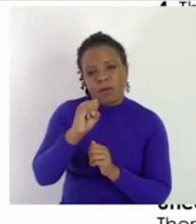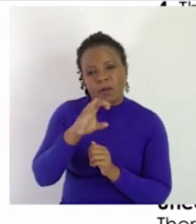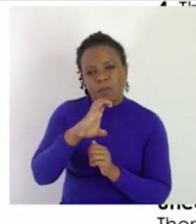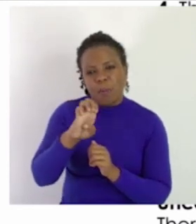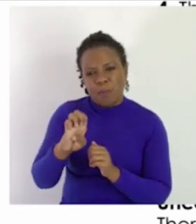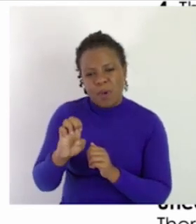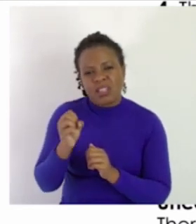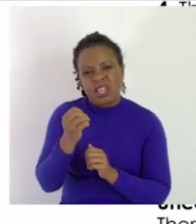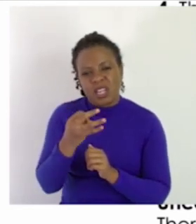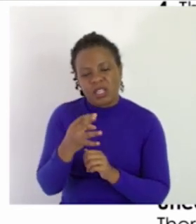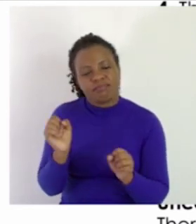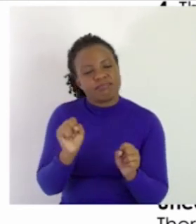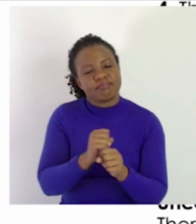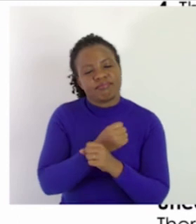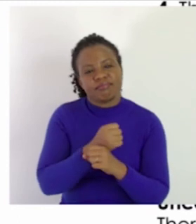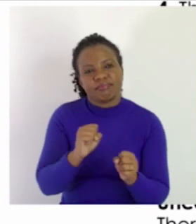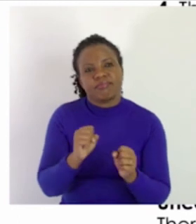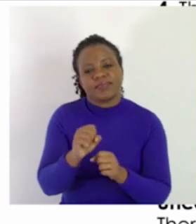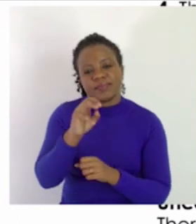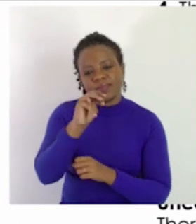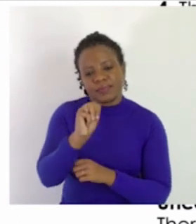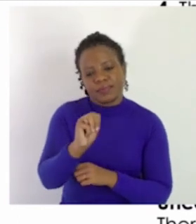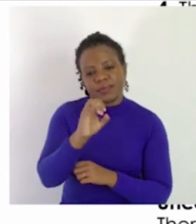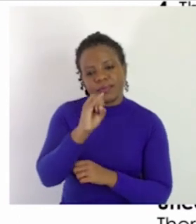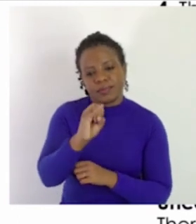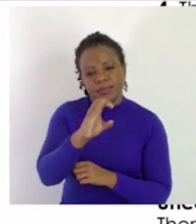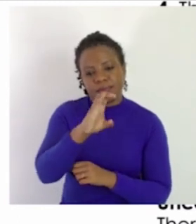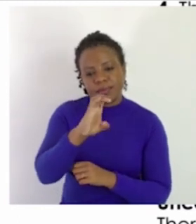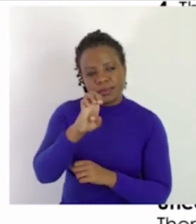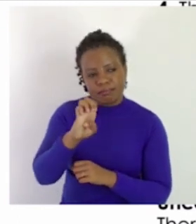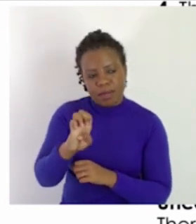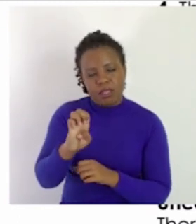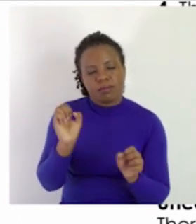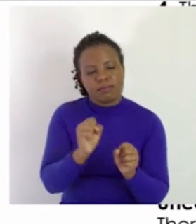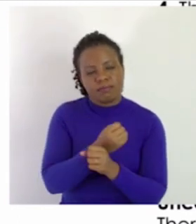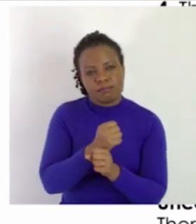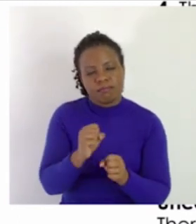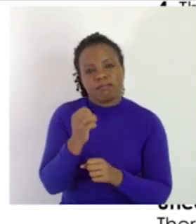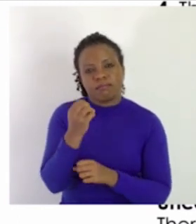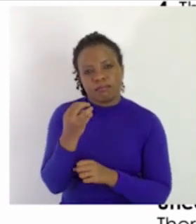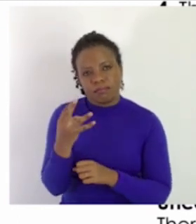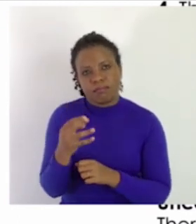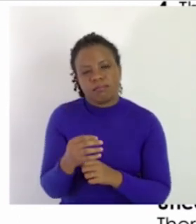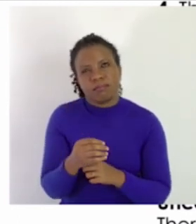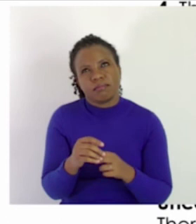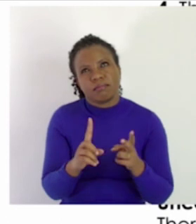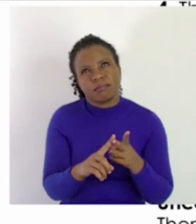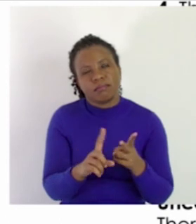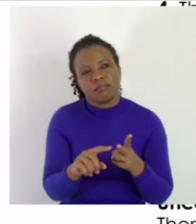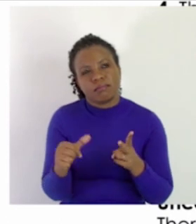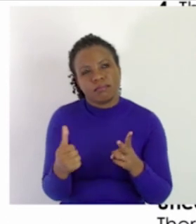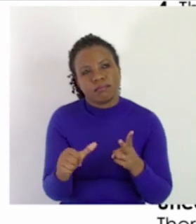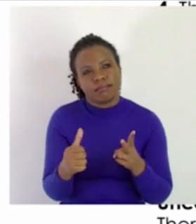uncountable. Are we together? Mice. And then we have also another word